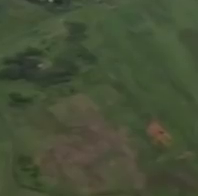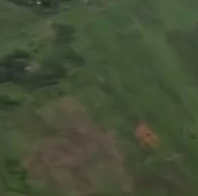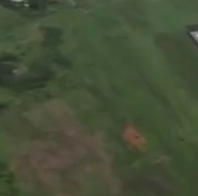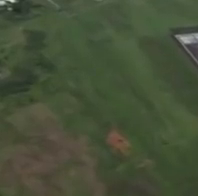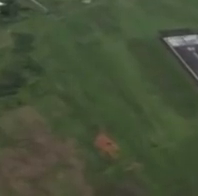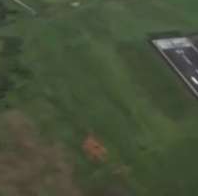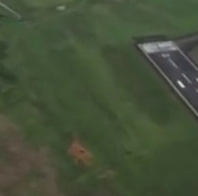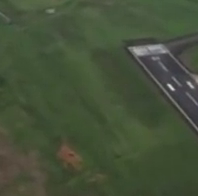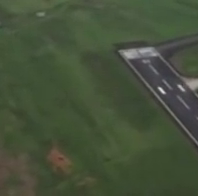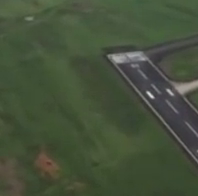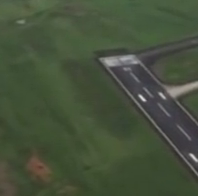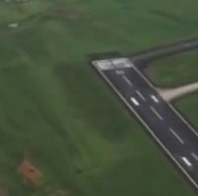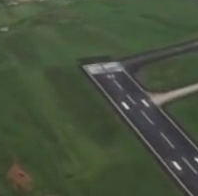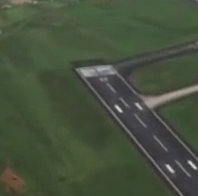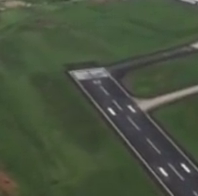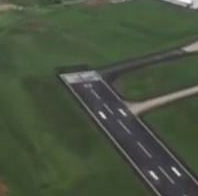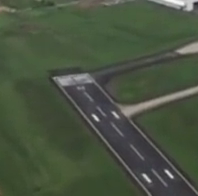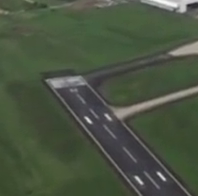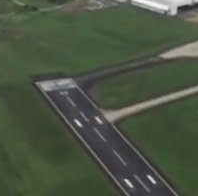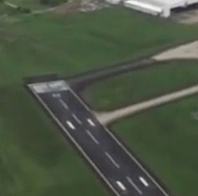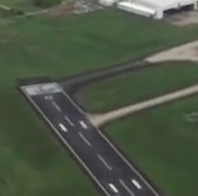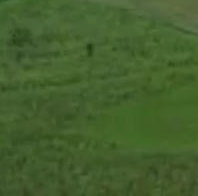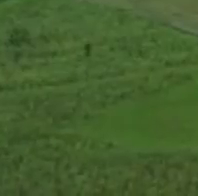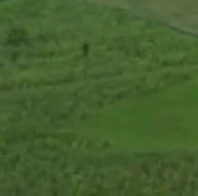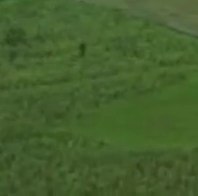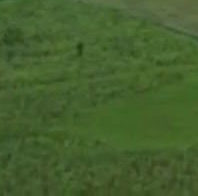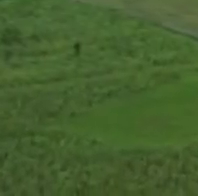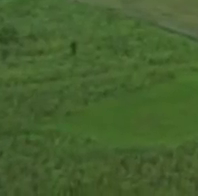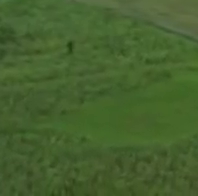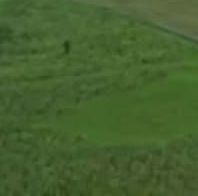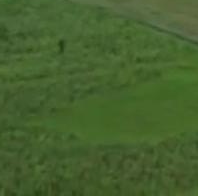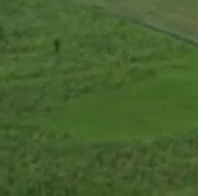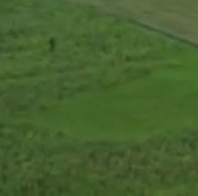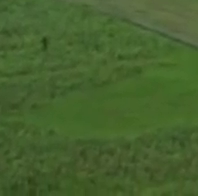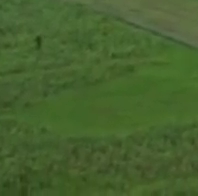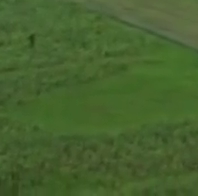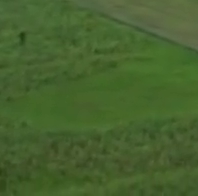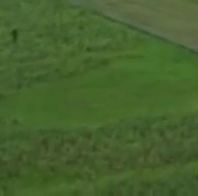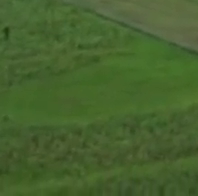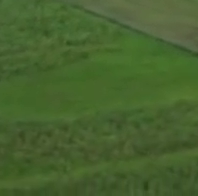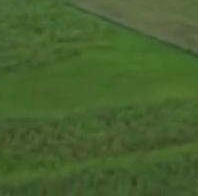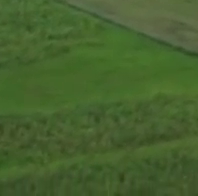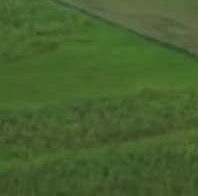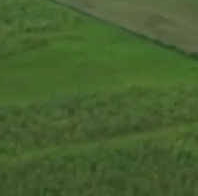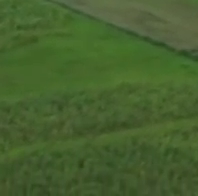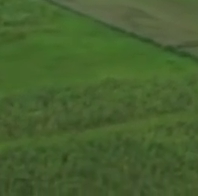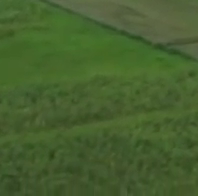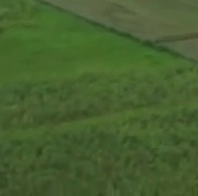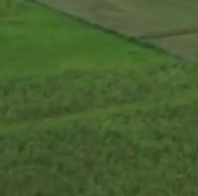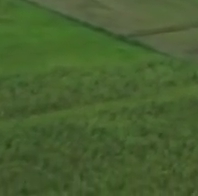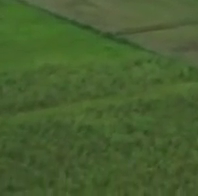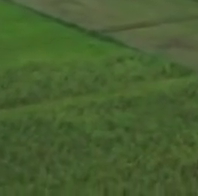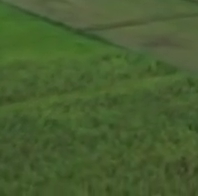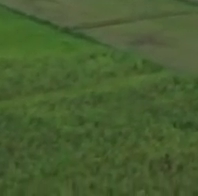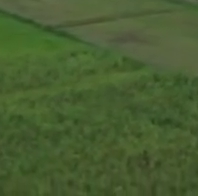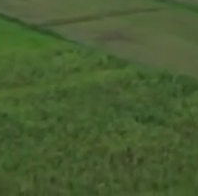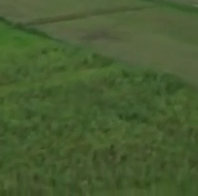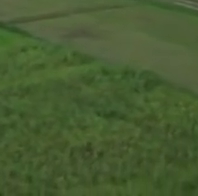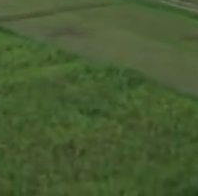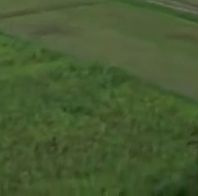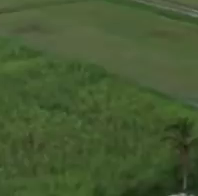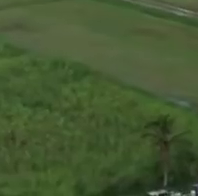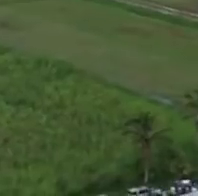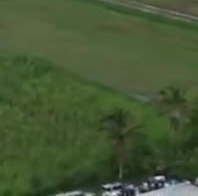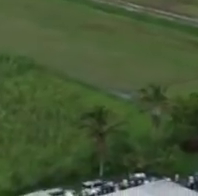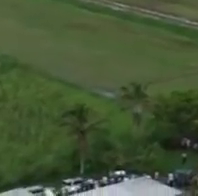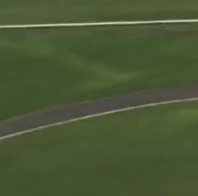hedging? Hedging is a way of protecting oneself or organization against financial loss or other adverse circumstances. Syed